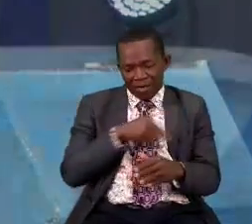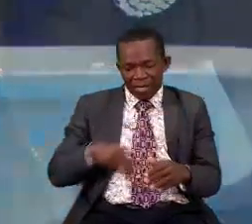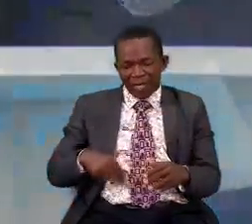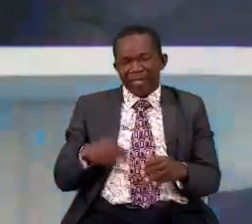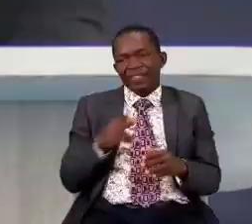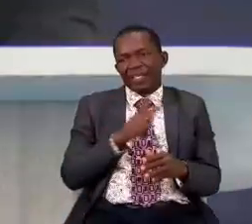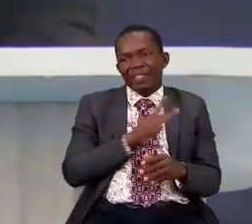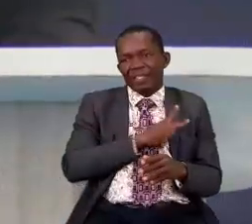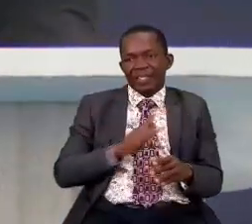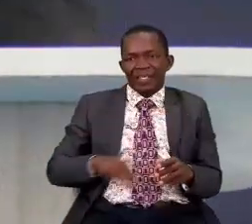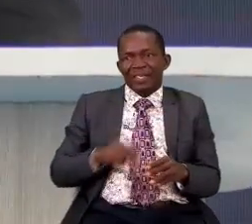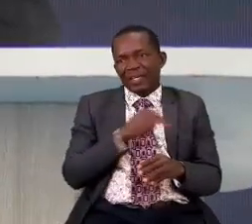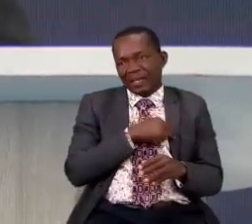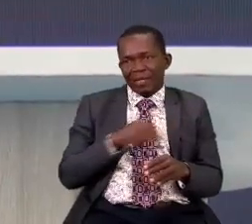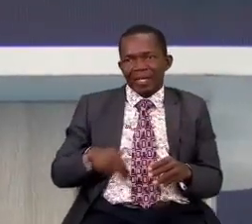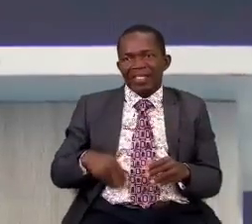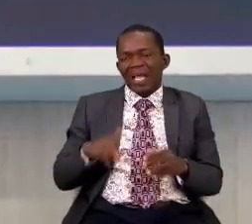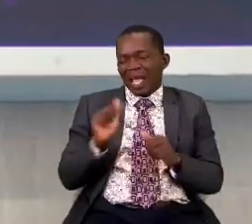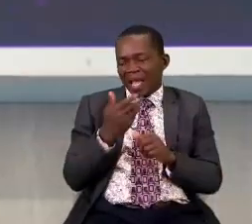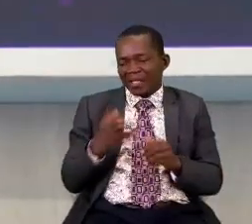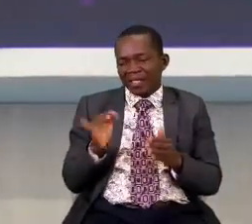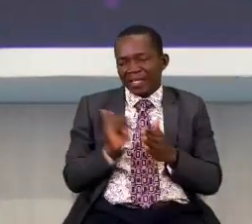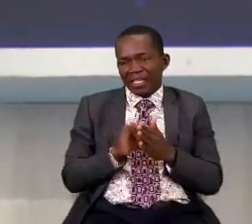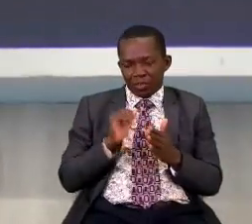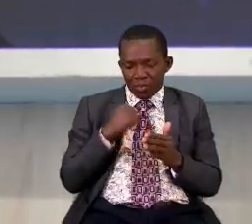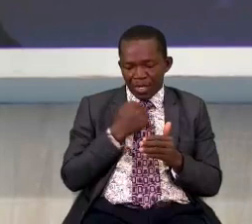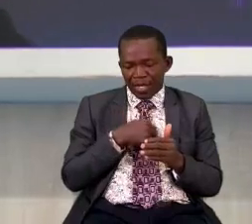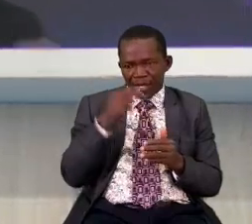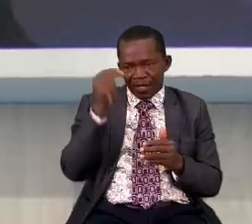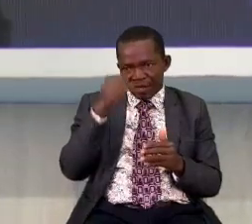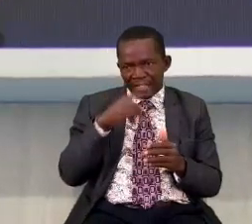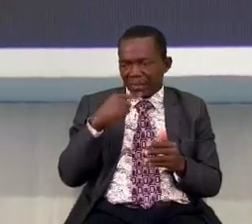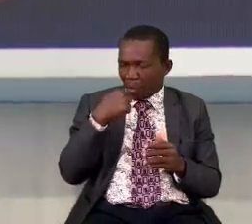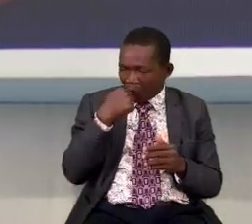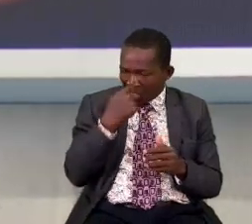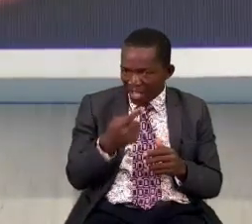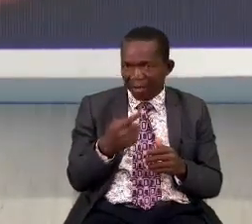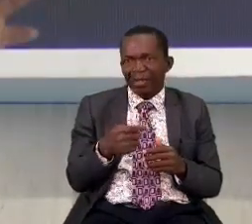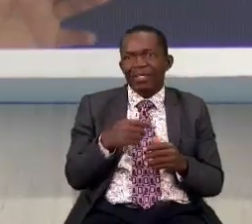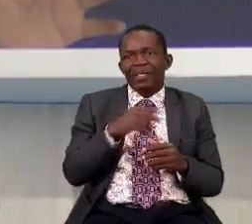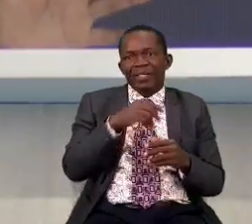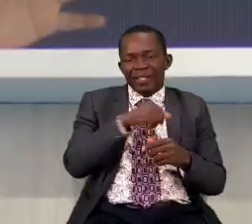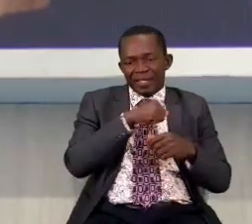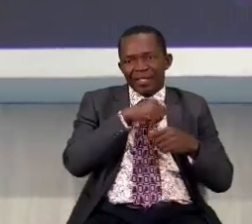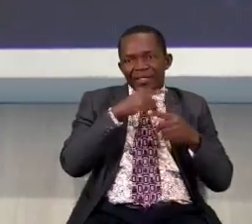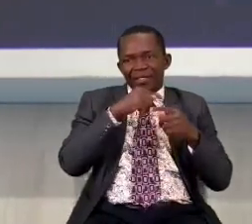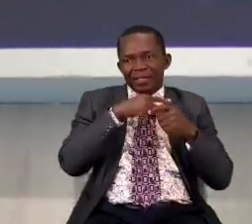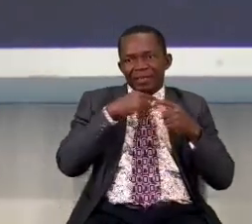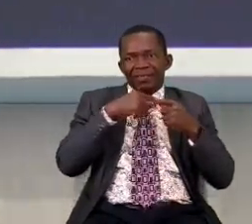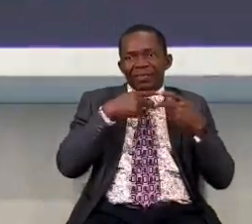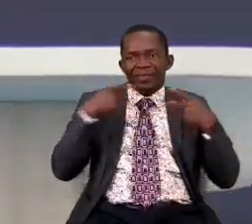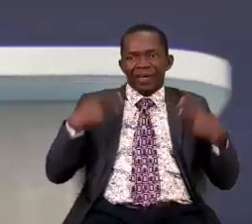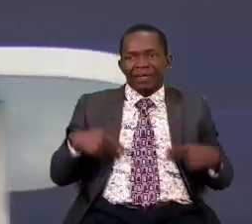we will obey God rather than man everything will also have to have Victory Triumph and success